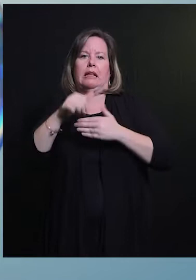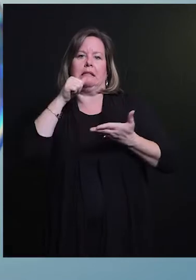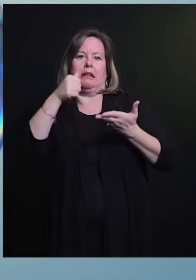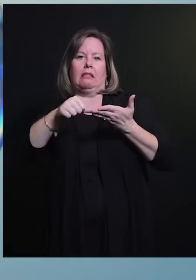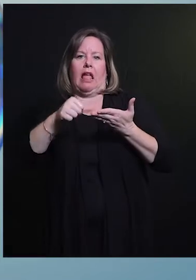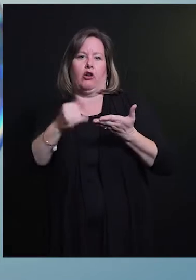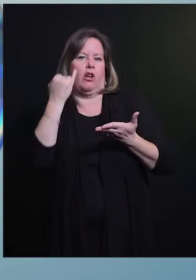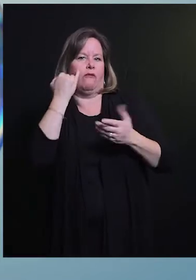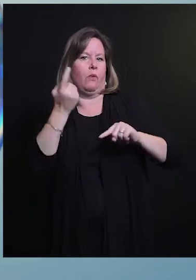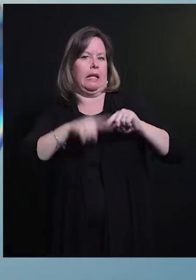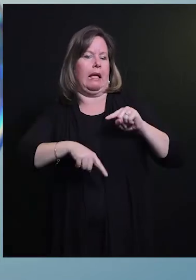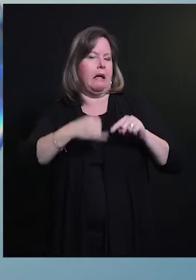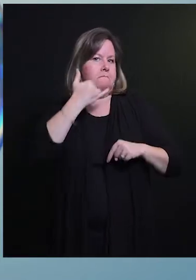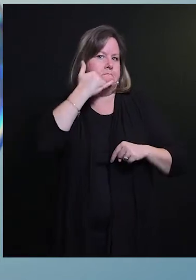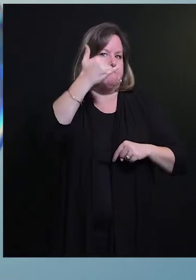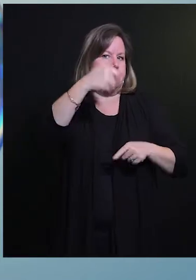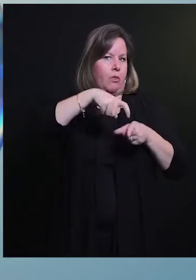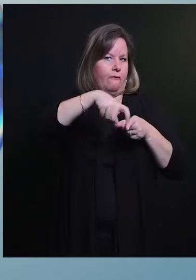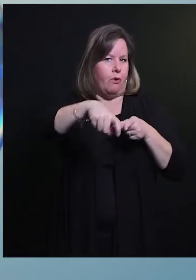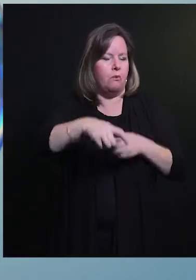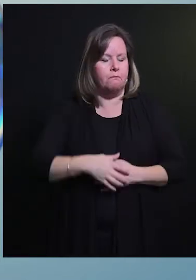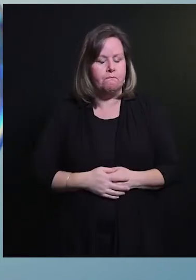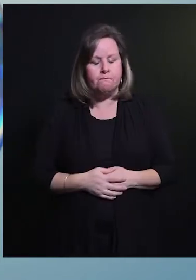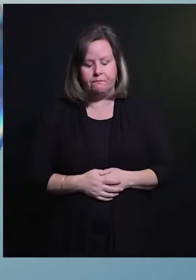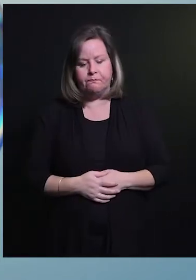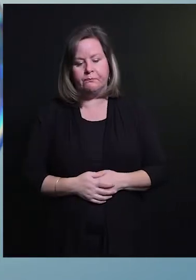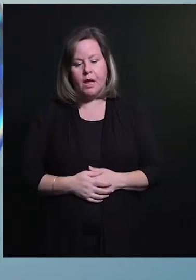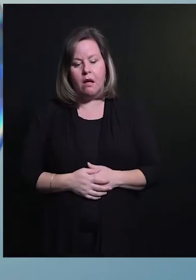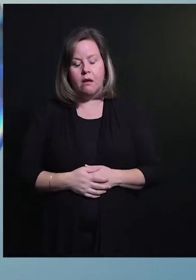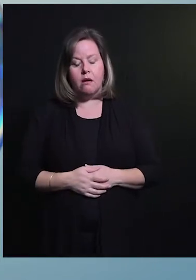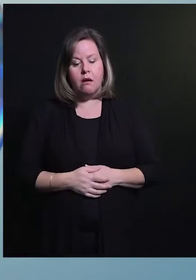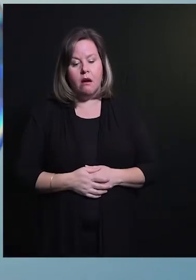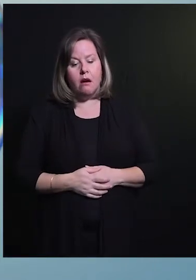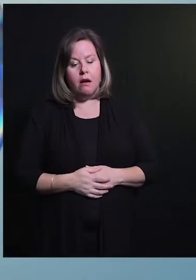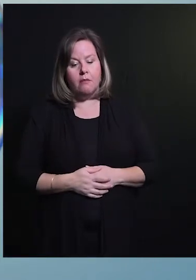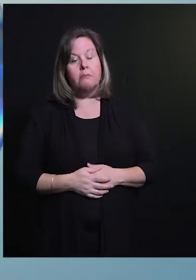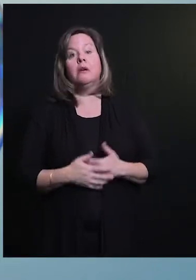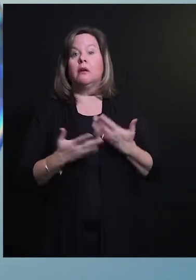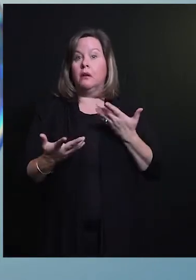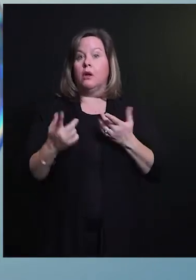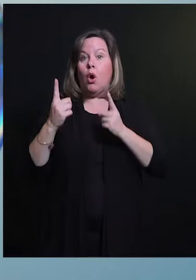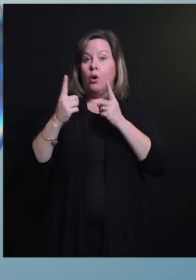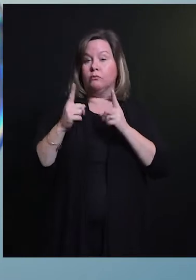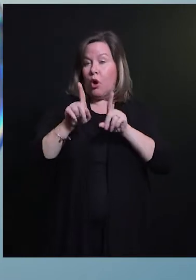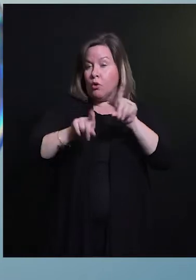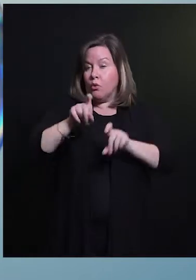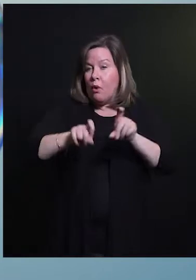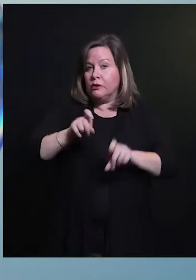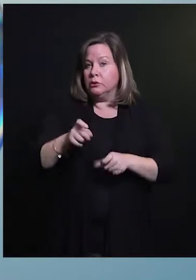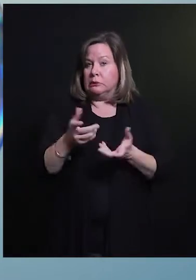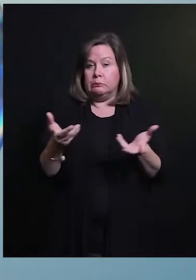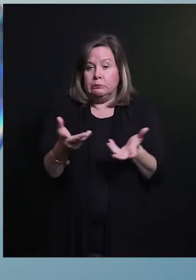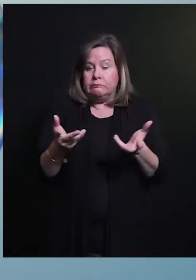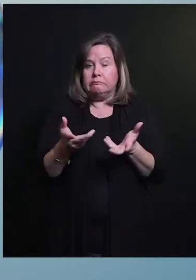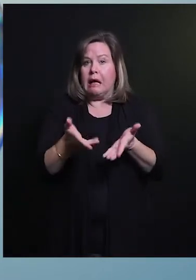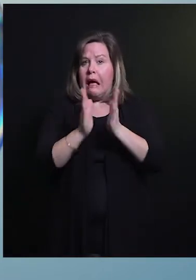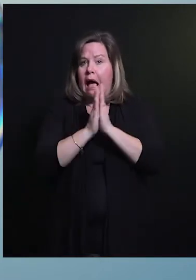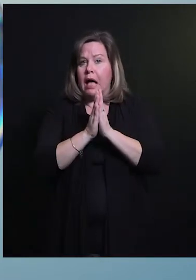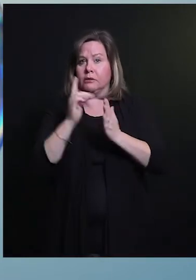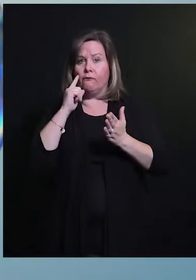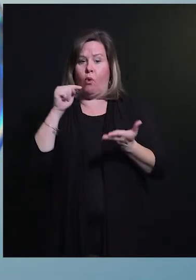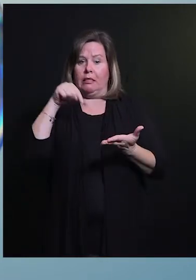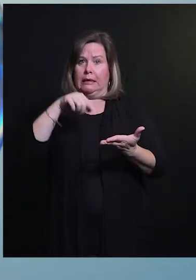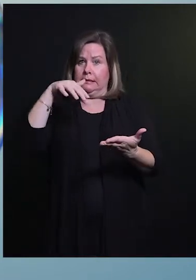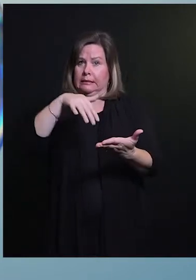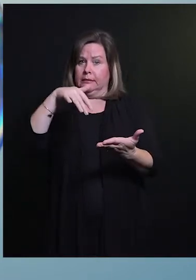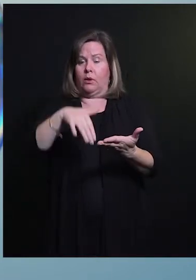send a letter. But most of our work is done via the phone. What types of questions do we ask for